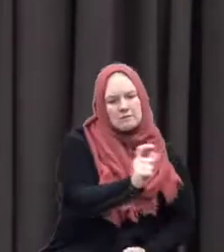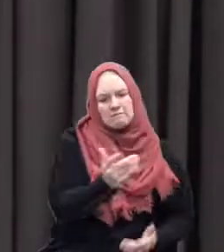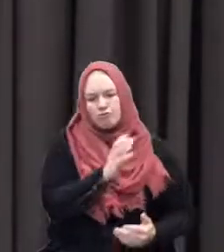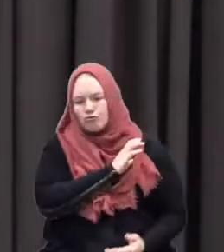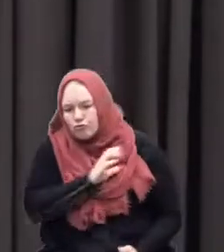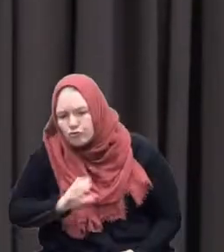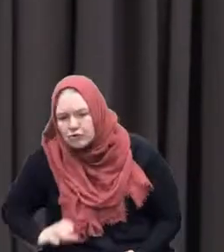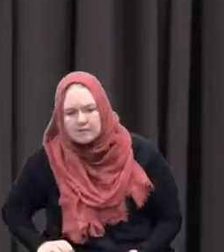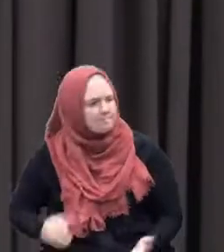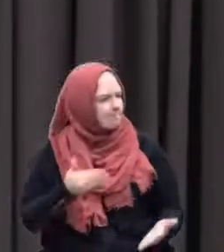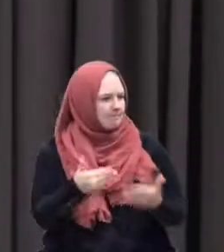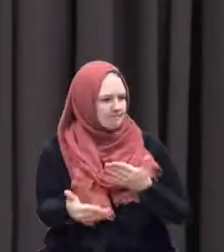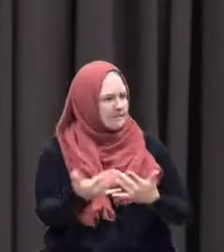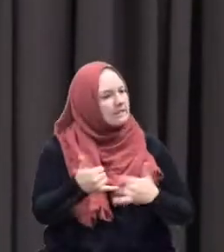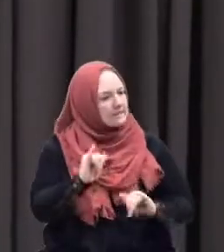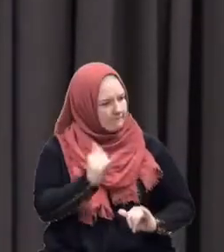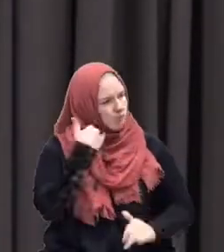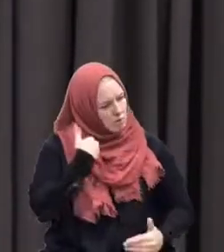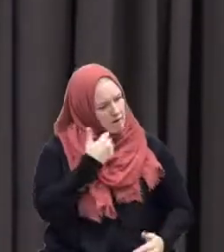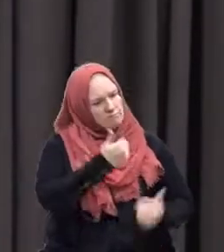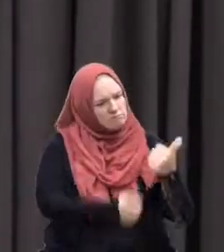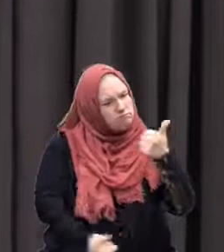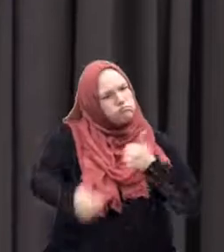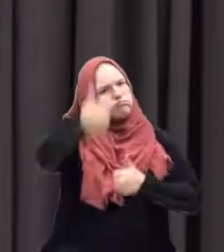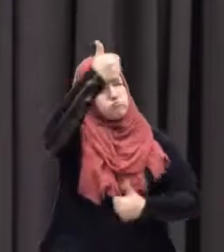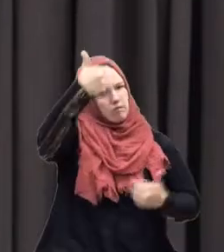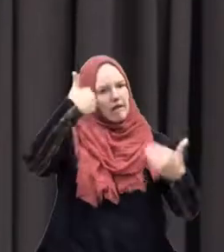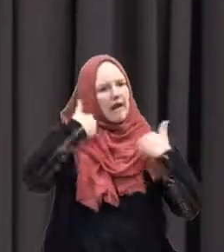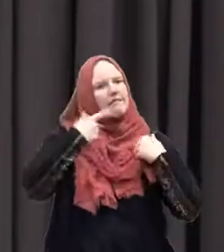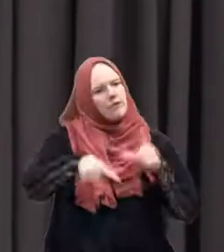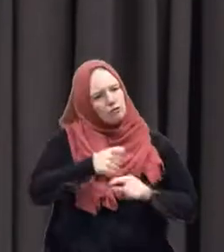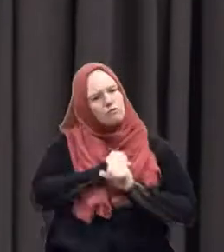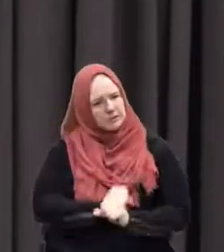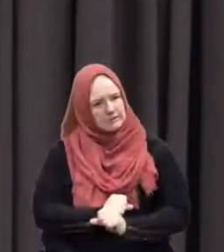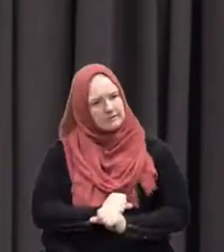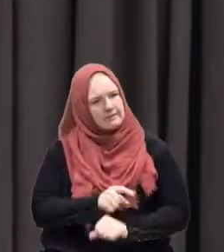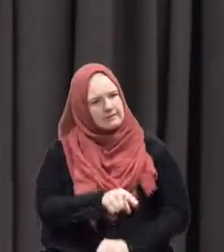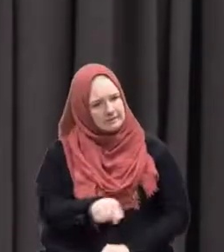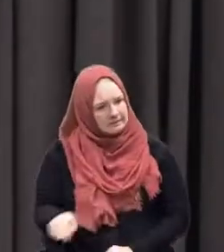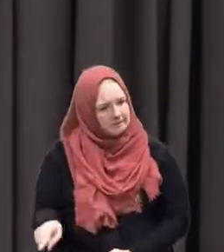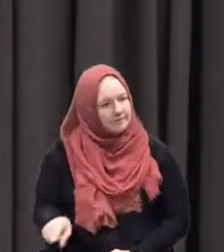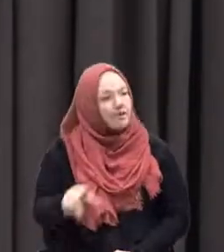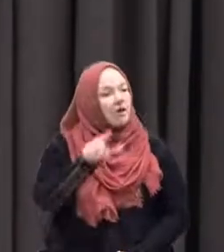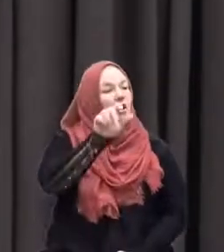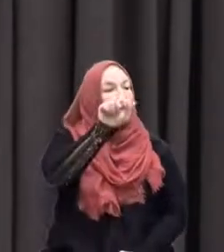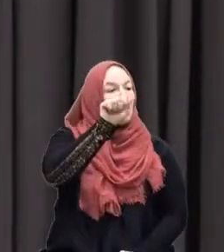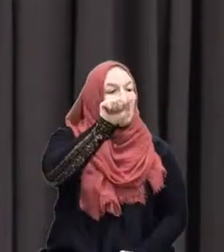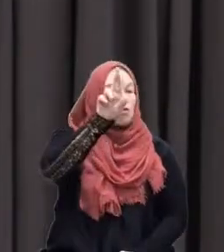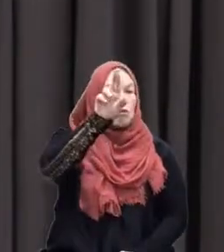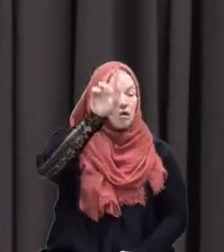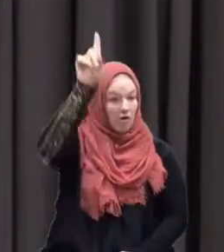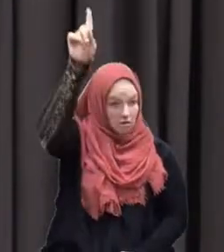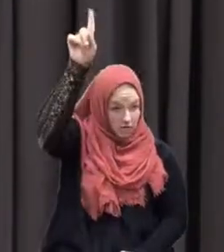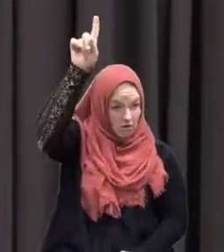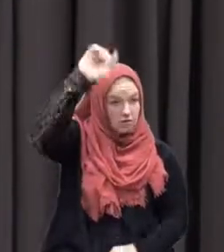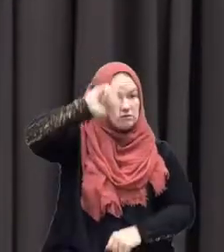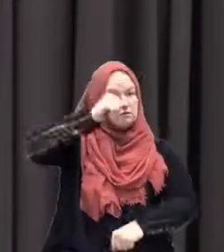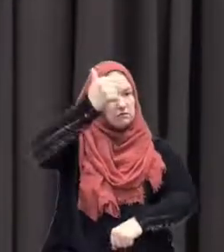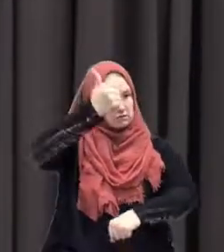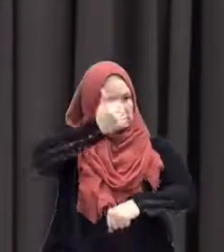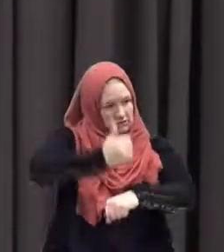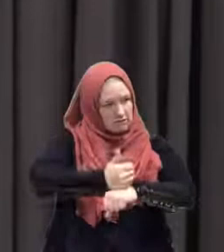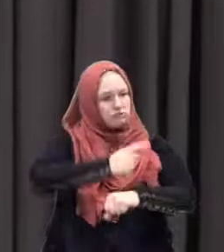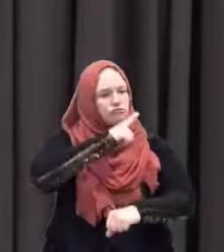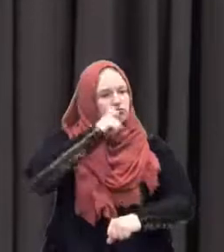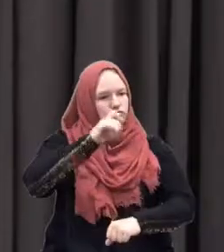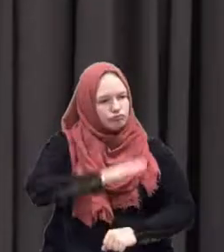midst. The Prophet didn't come in Arabia by chance. Allah laid down the groundwork to bring